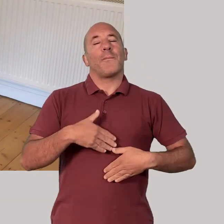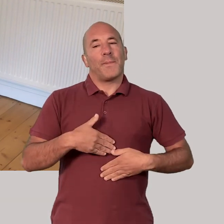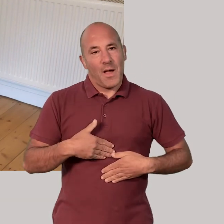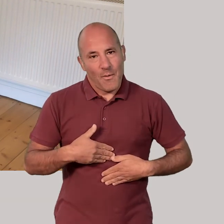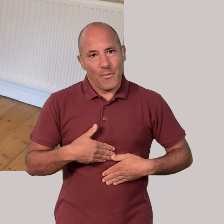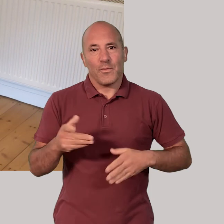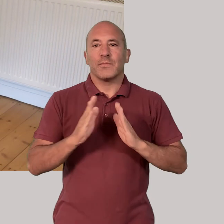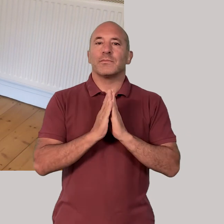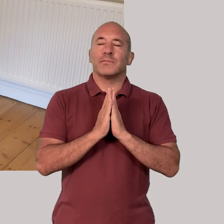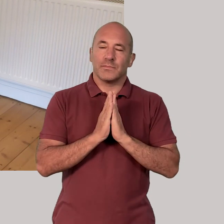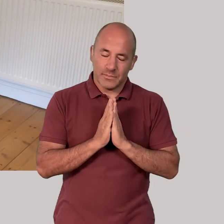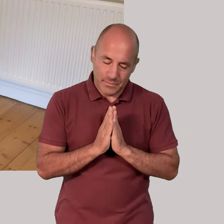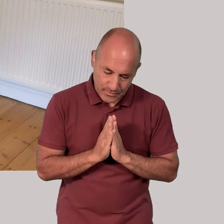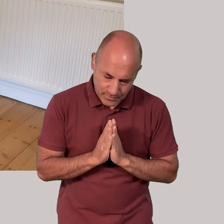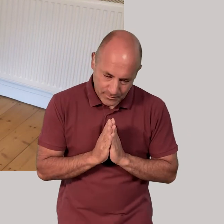with a little bow.